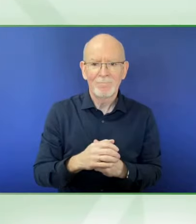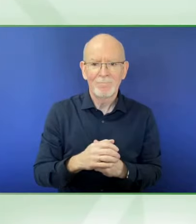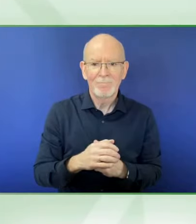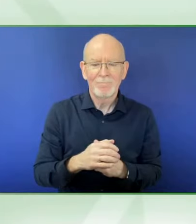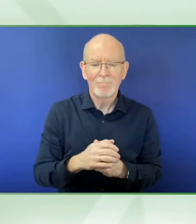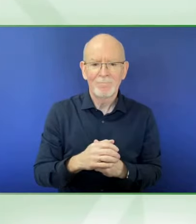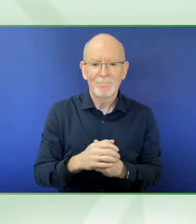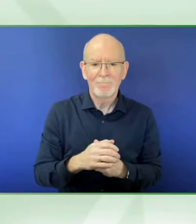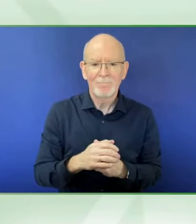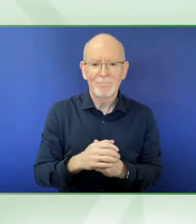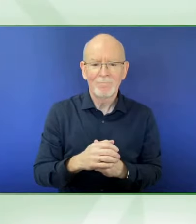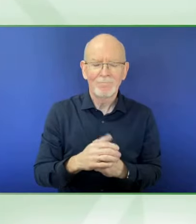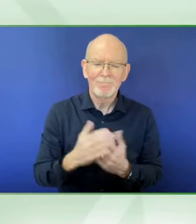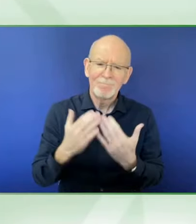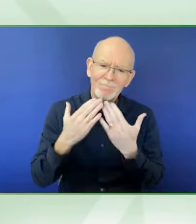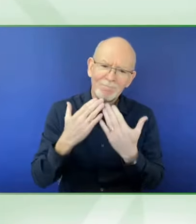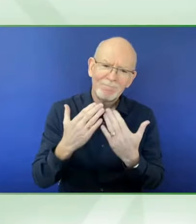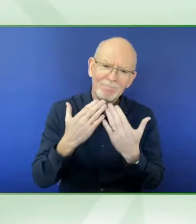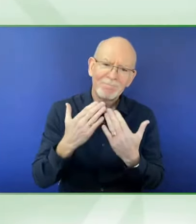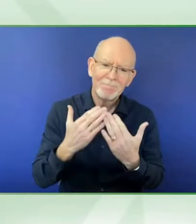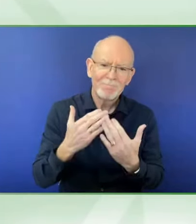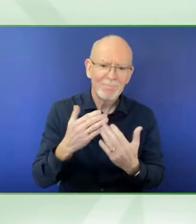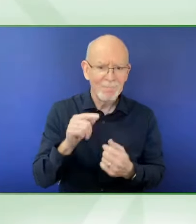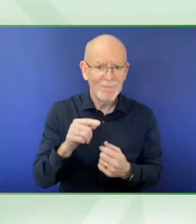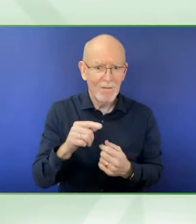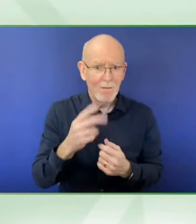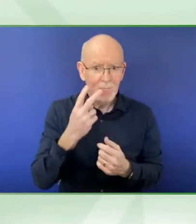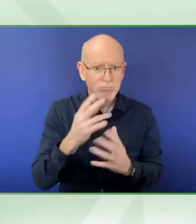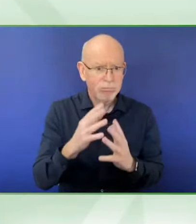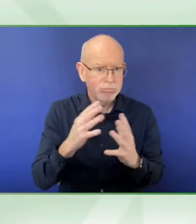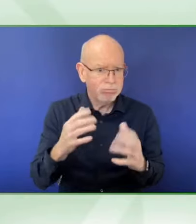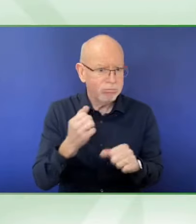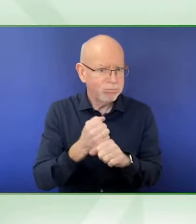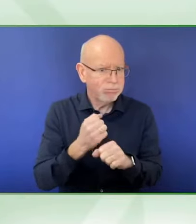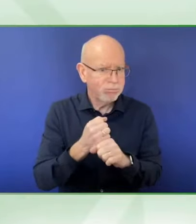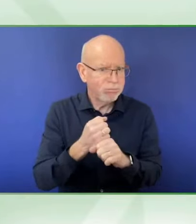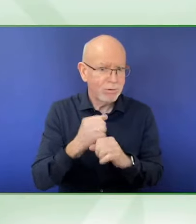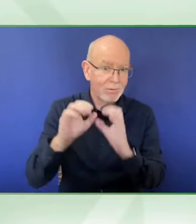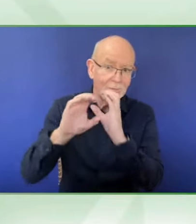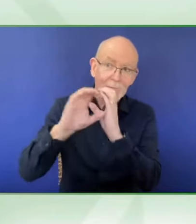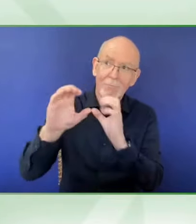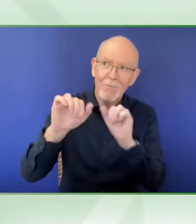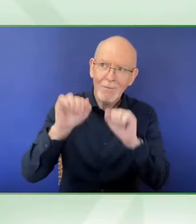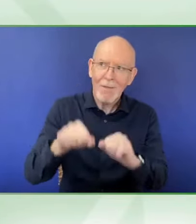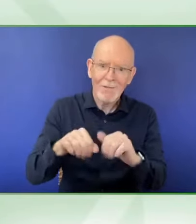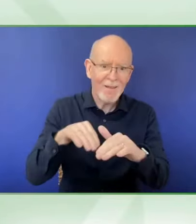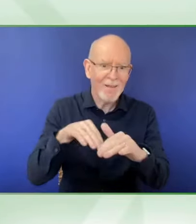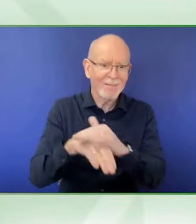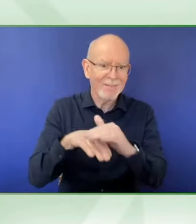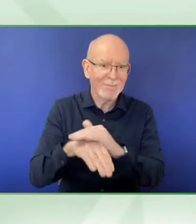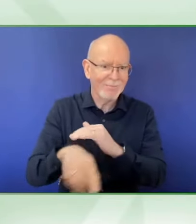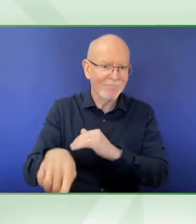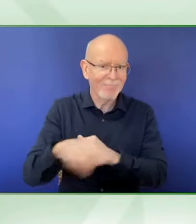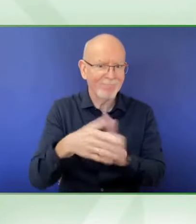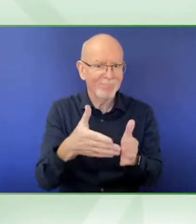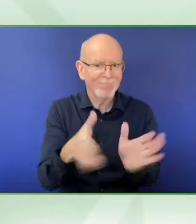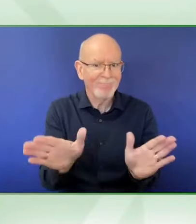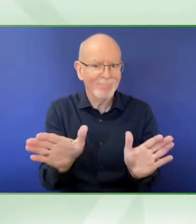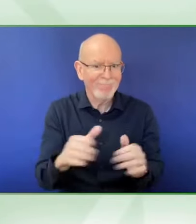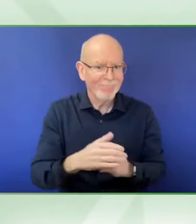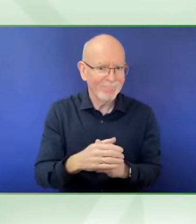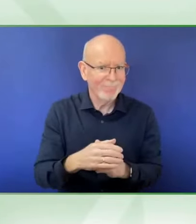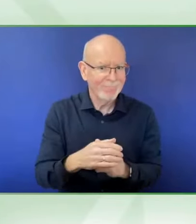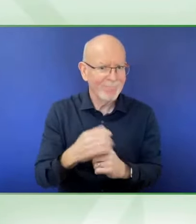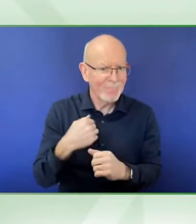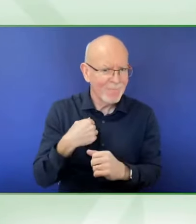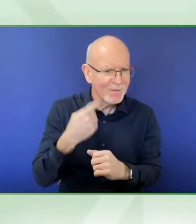Erika so that we can have a roundtable discussion. You know, for many of us here, the audience, working in the field of accessibility,